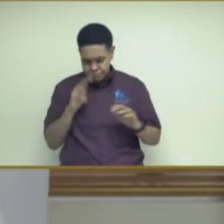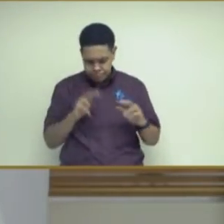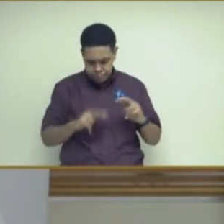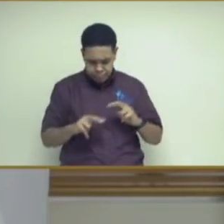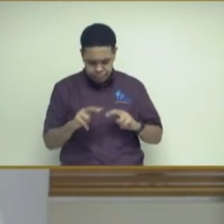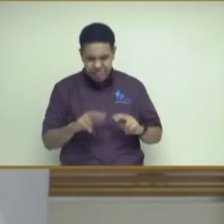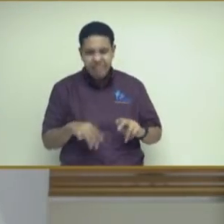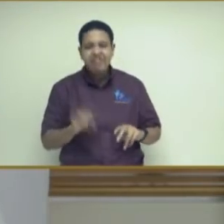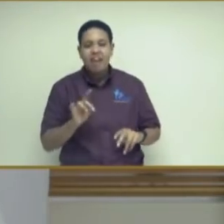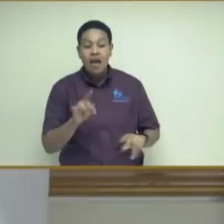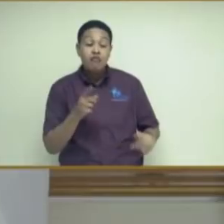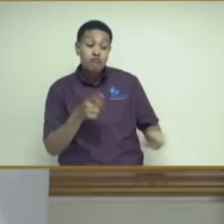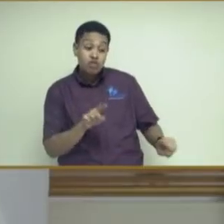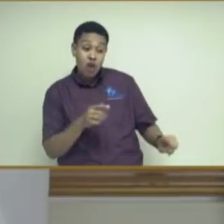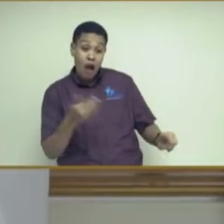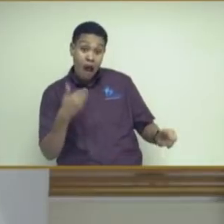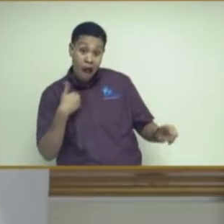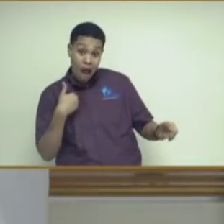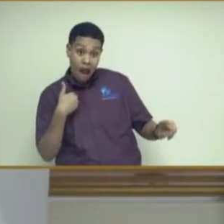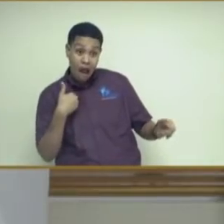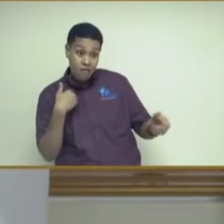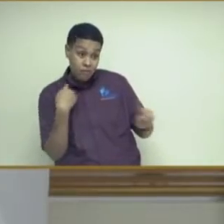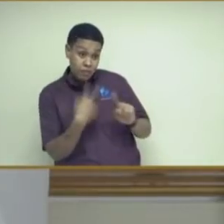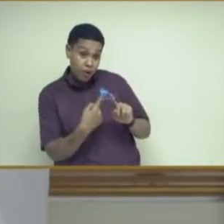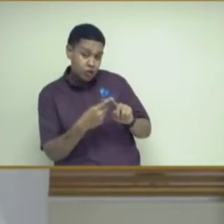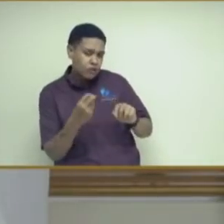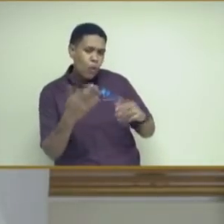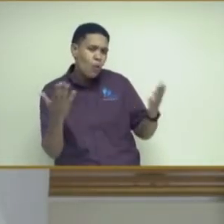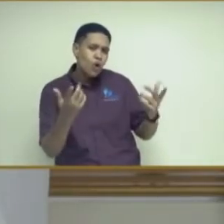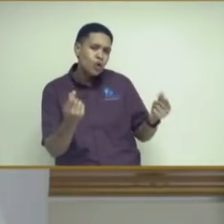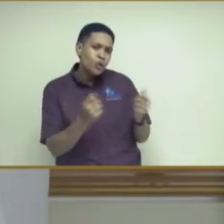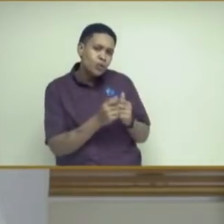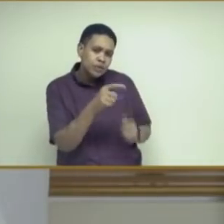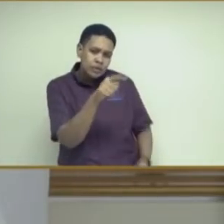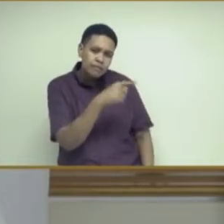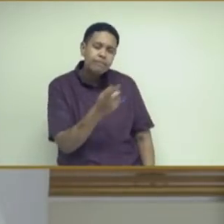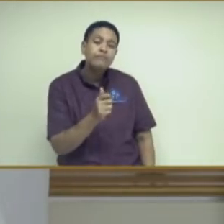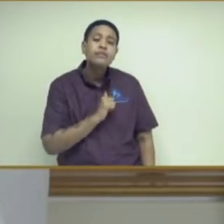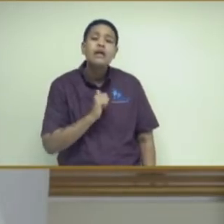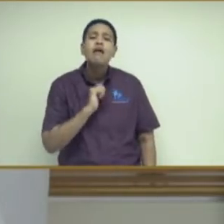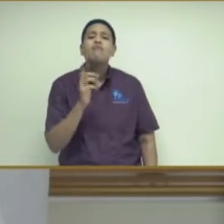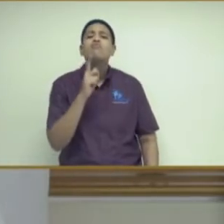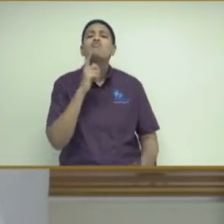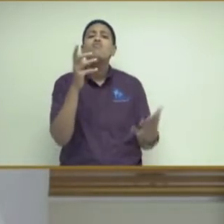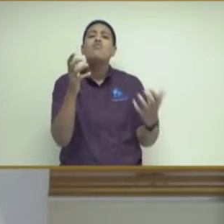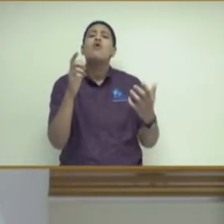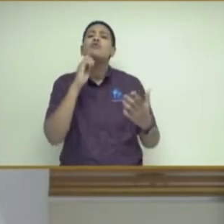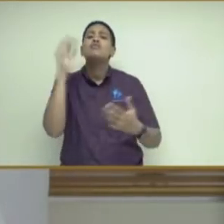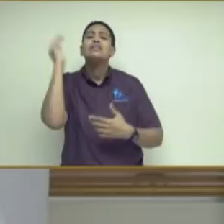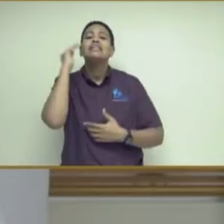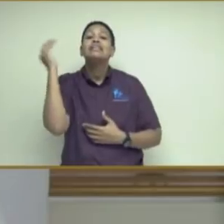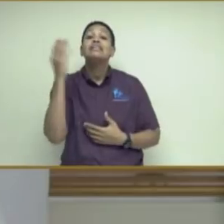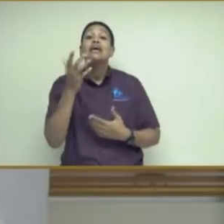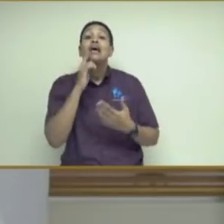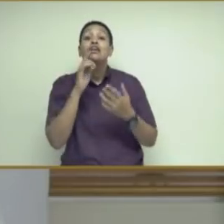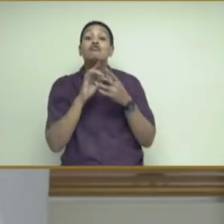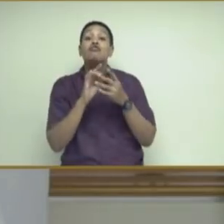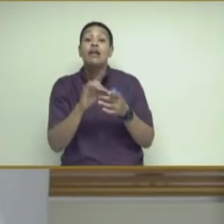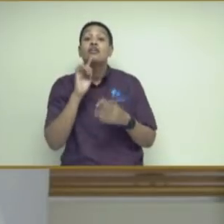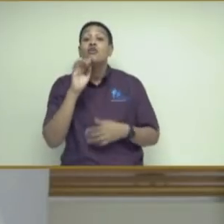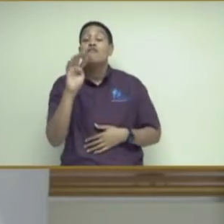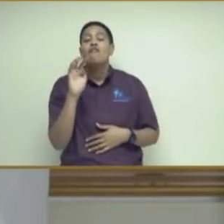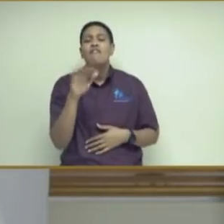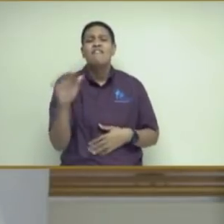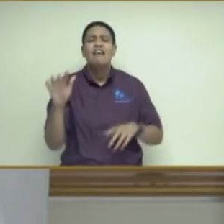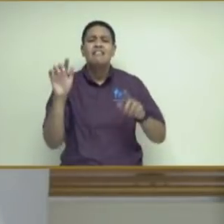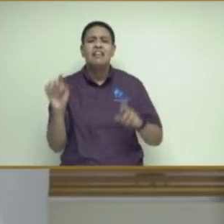are therefore determine what we do with these individuals. I would want to say, as it relates to the 455